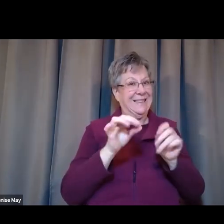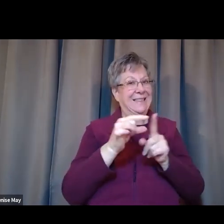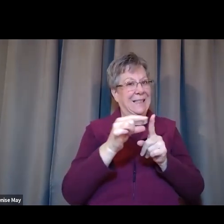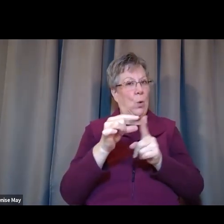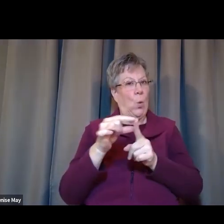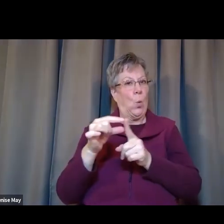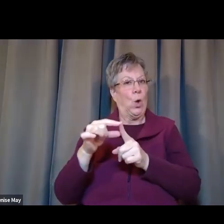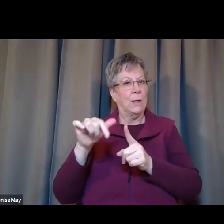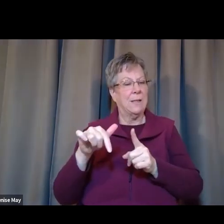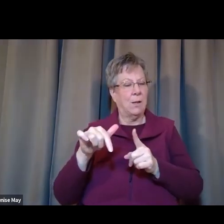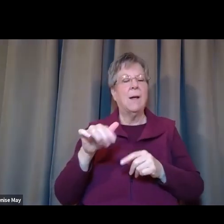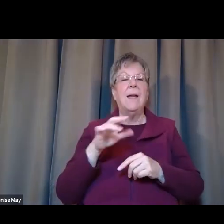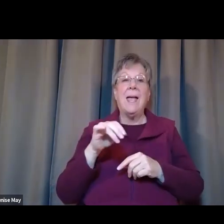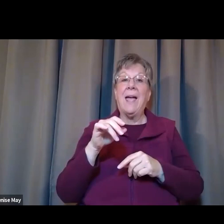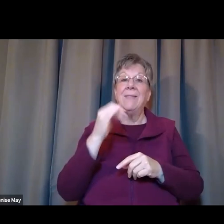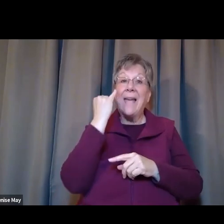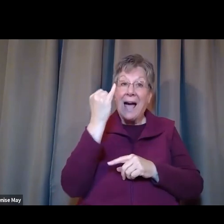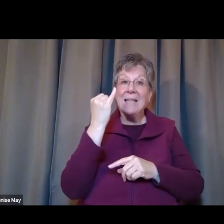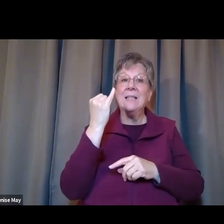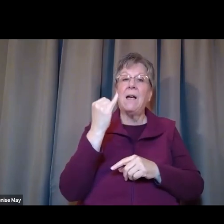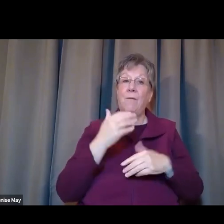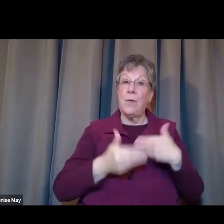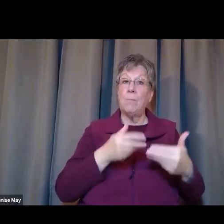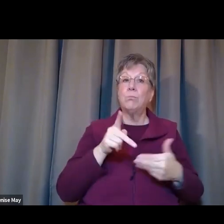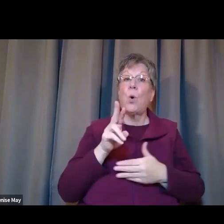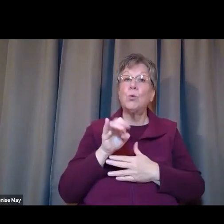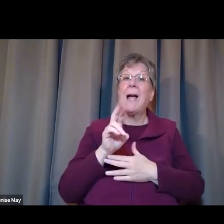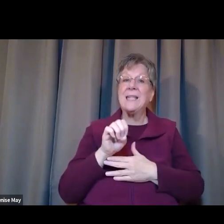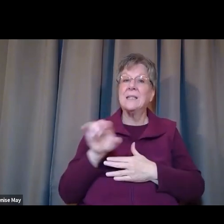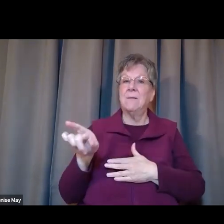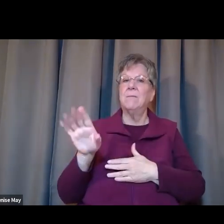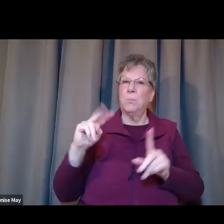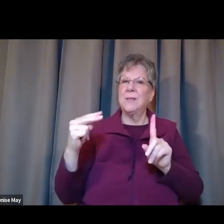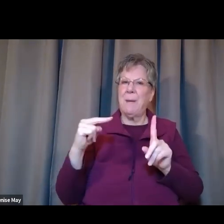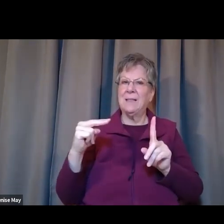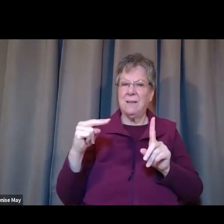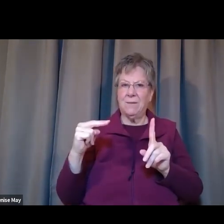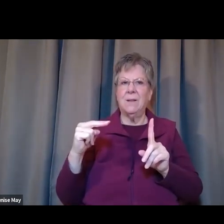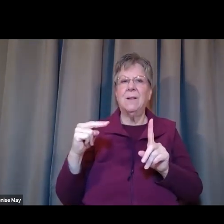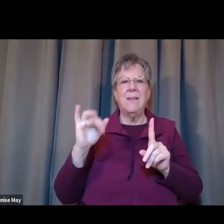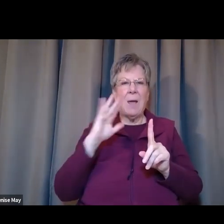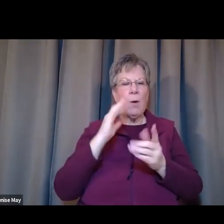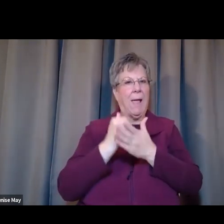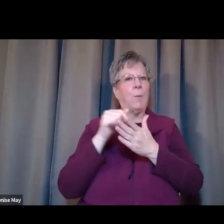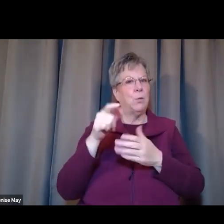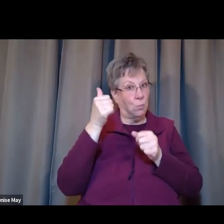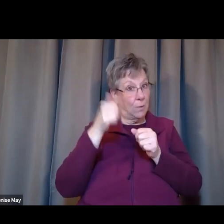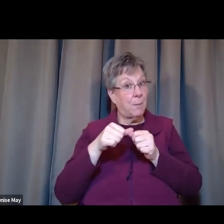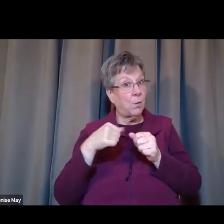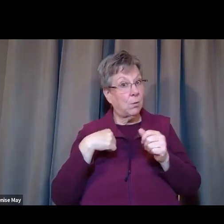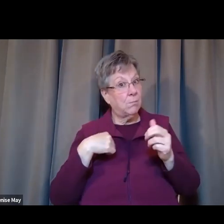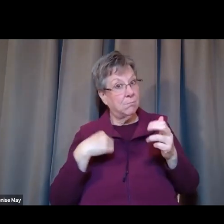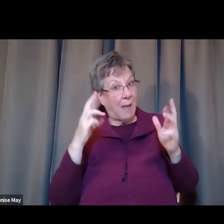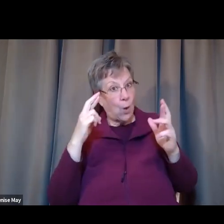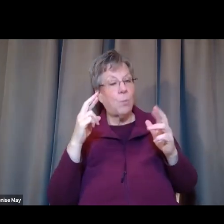history and the idea of the progressive perspective. Hopefully that's a shortcut that helps you remember it and think about it